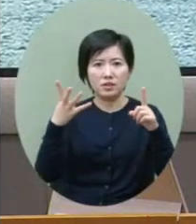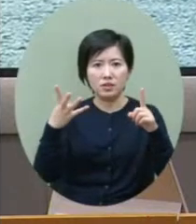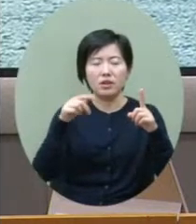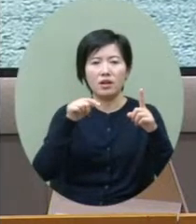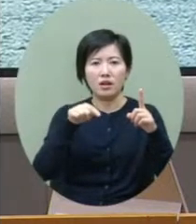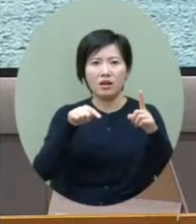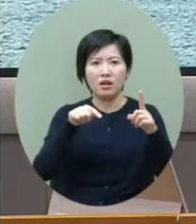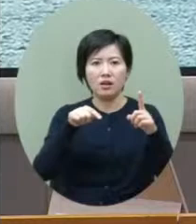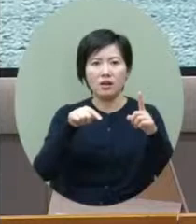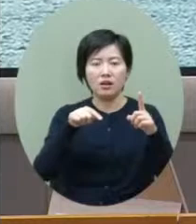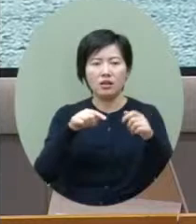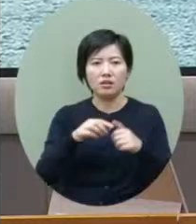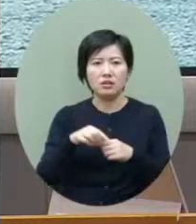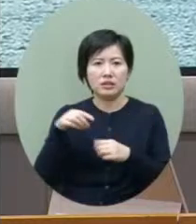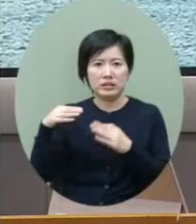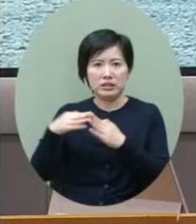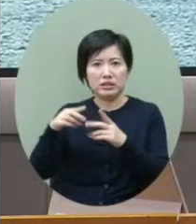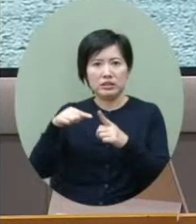Case